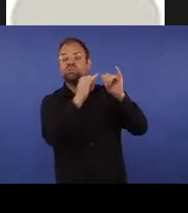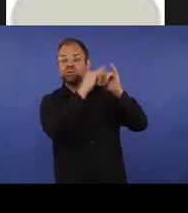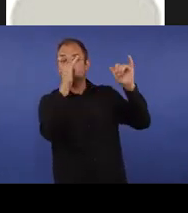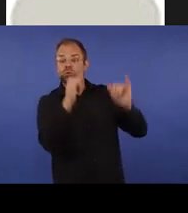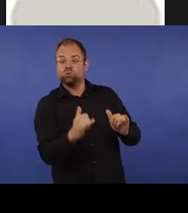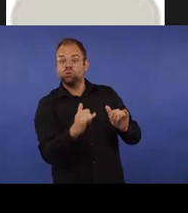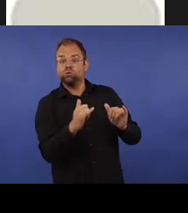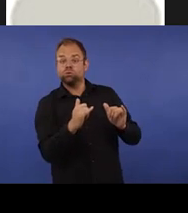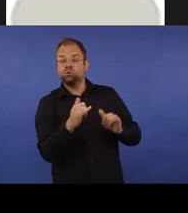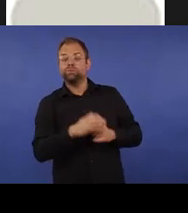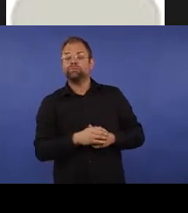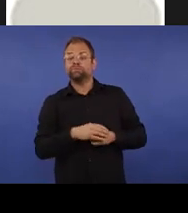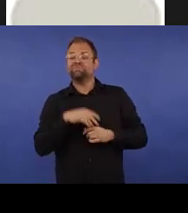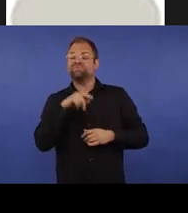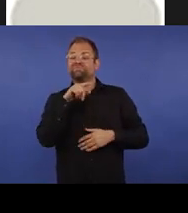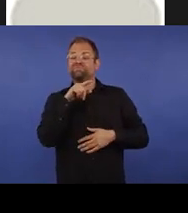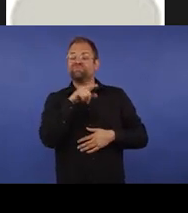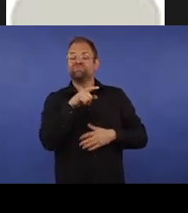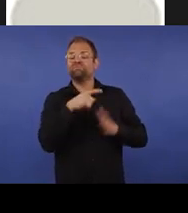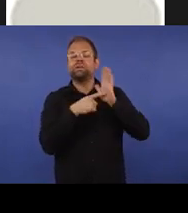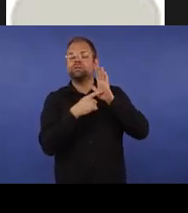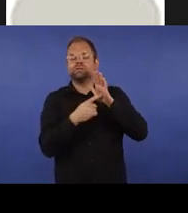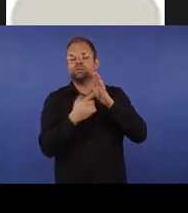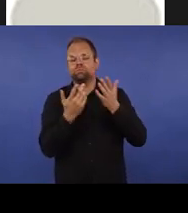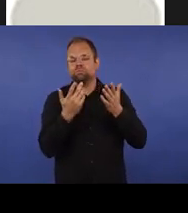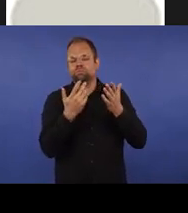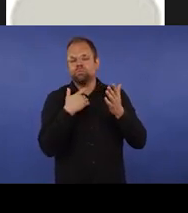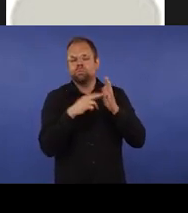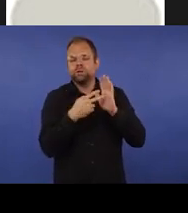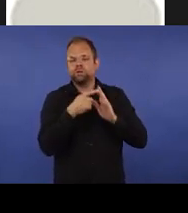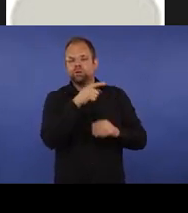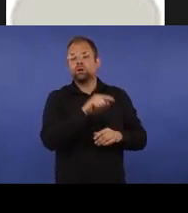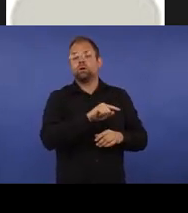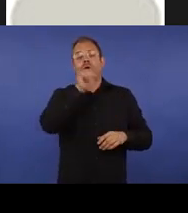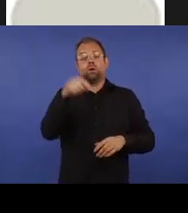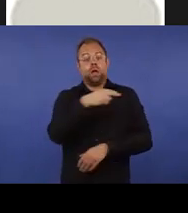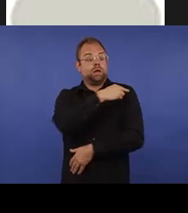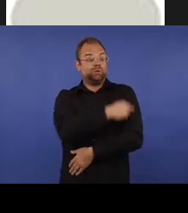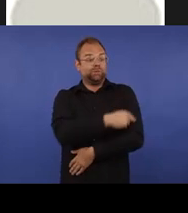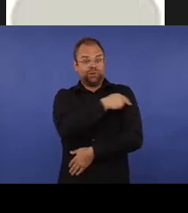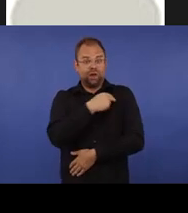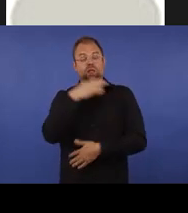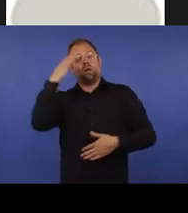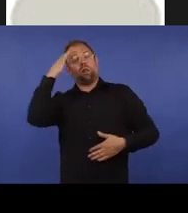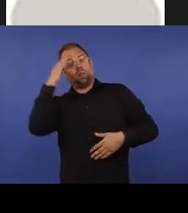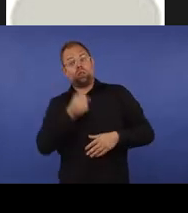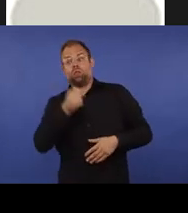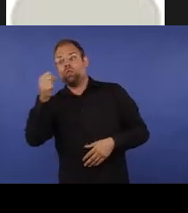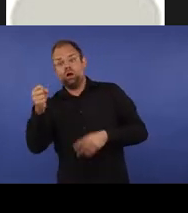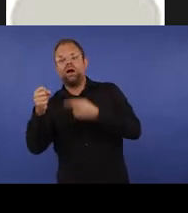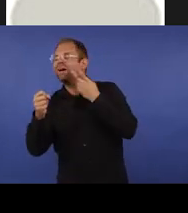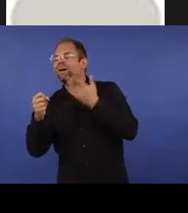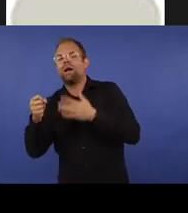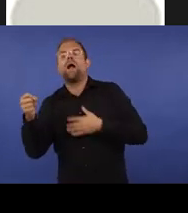congregated facilities when they're hurt or when they're really sick and trying to get better. One program that